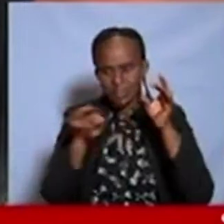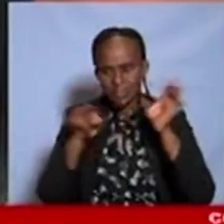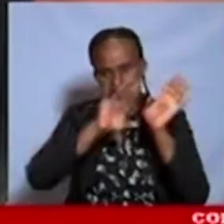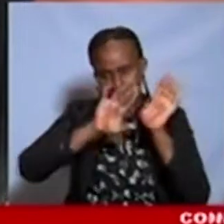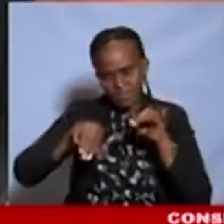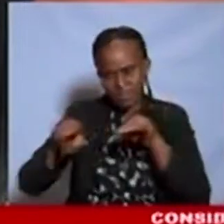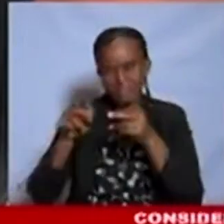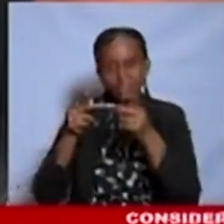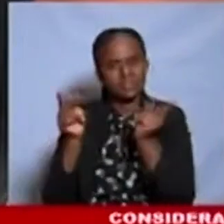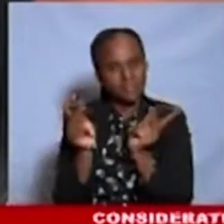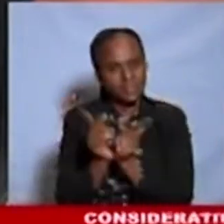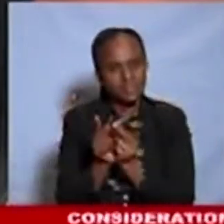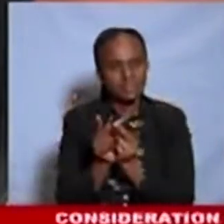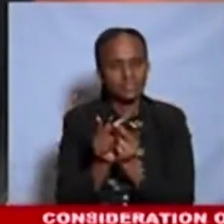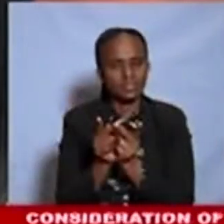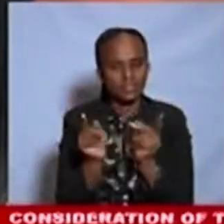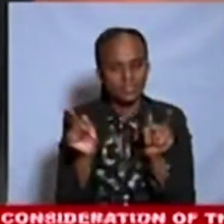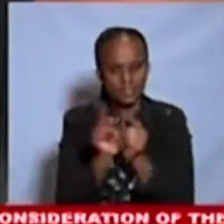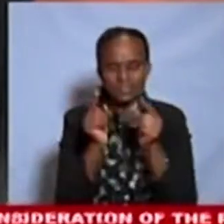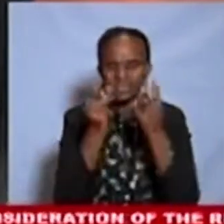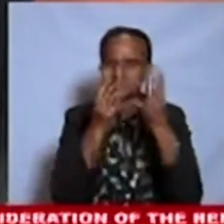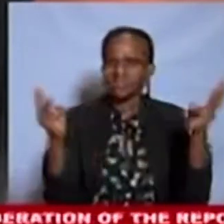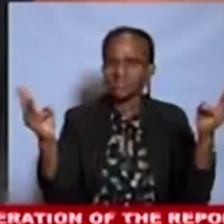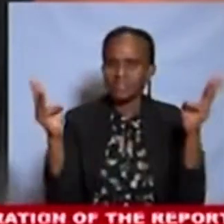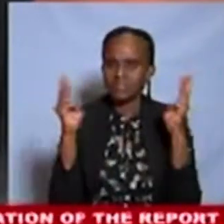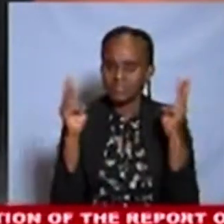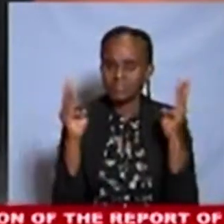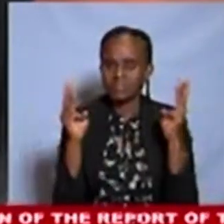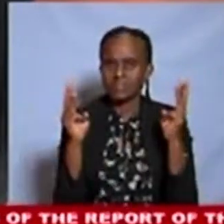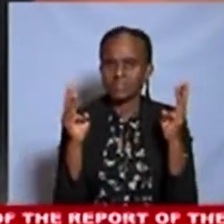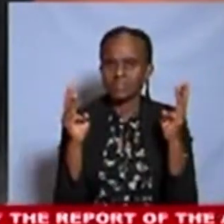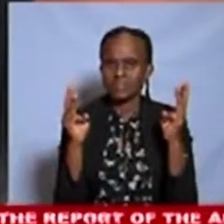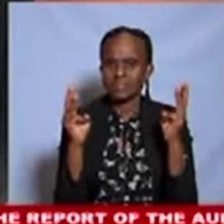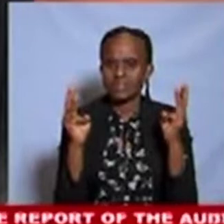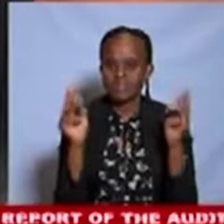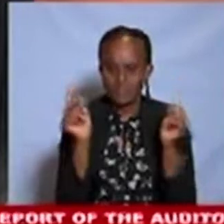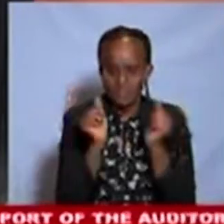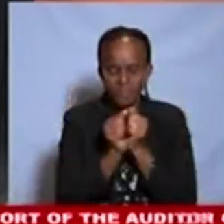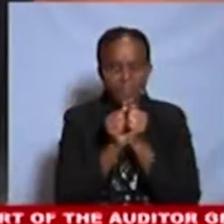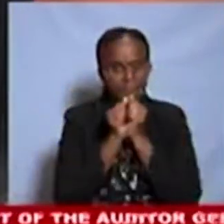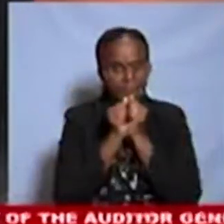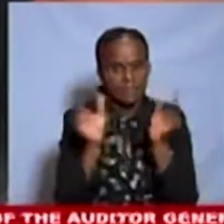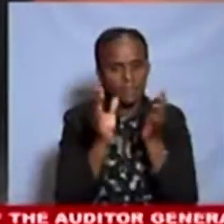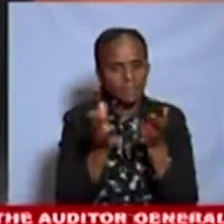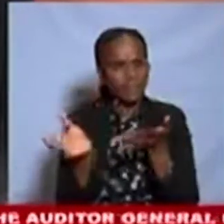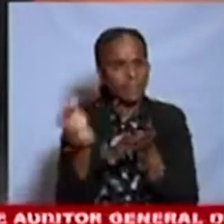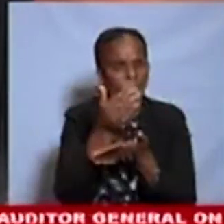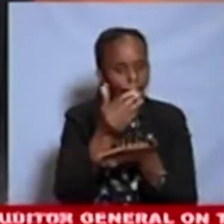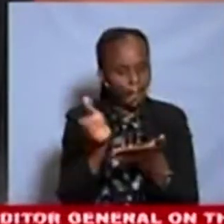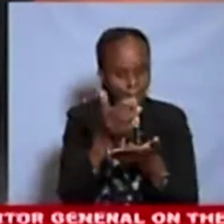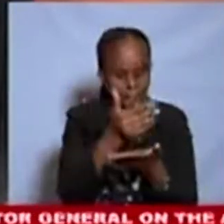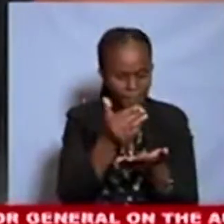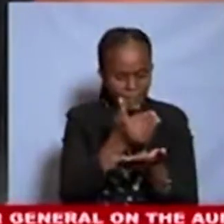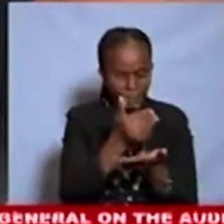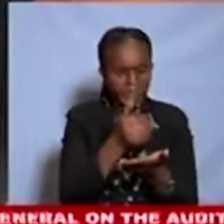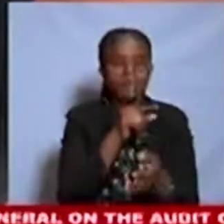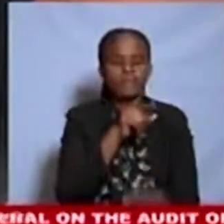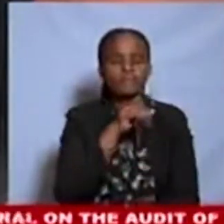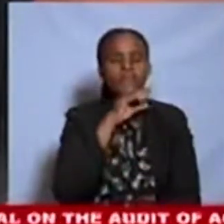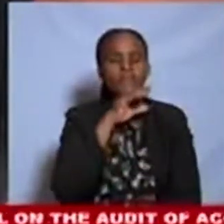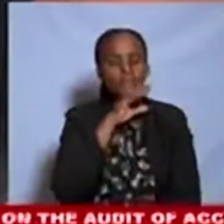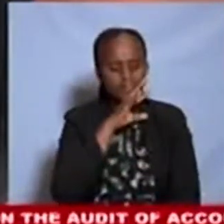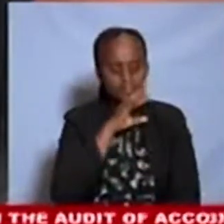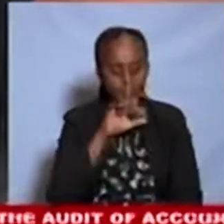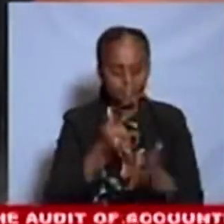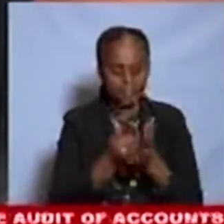the dump site unfenced and without collecting the solid waste? How